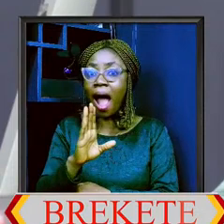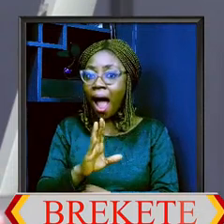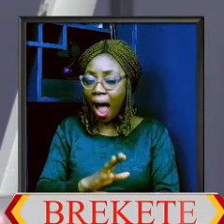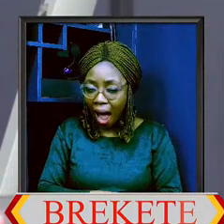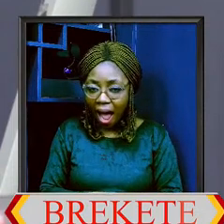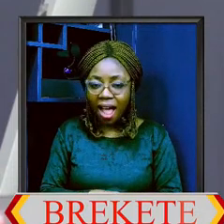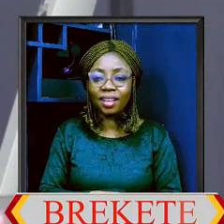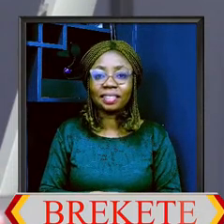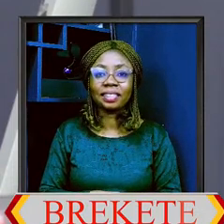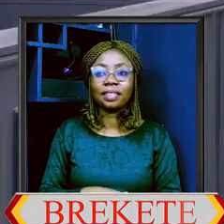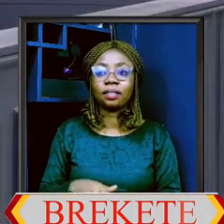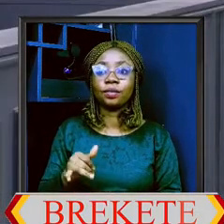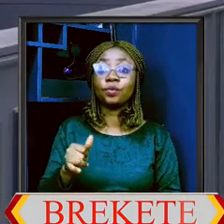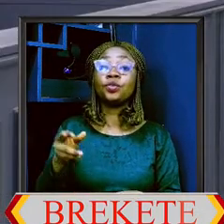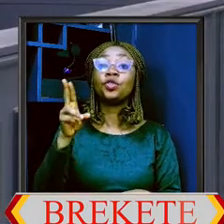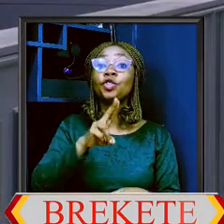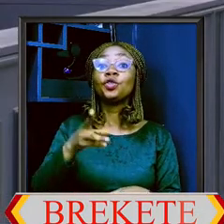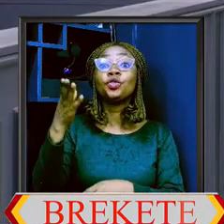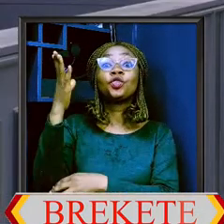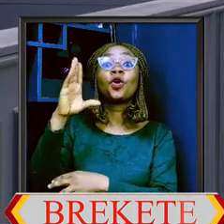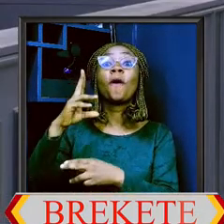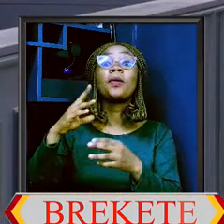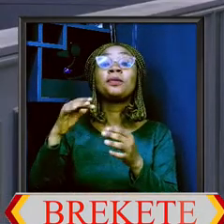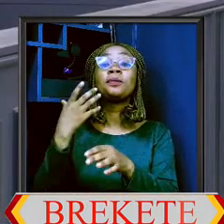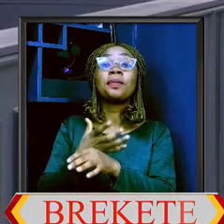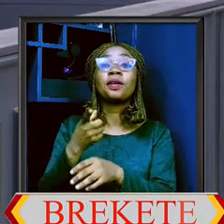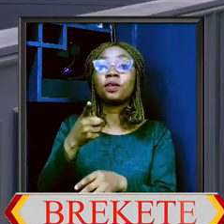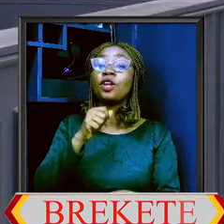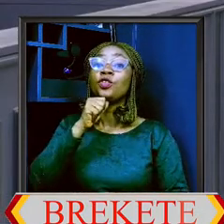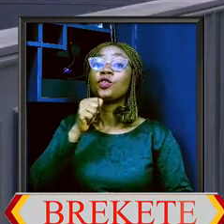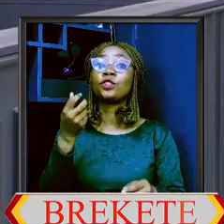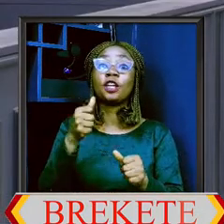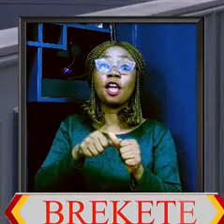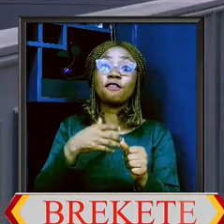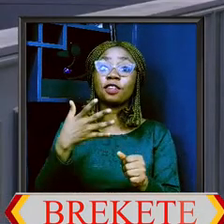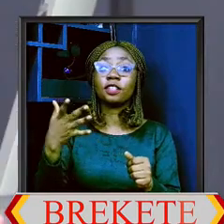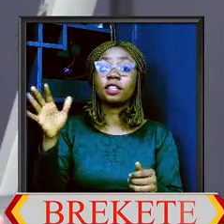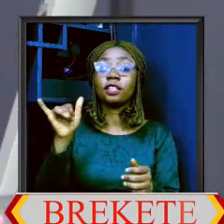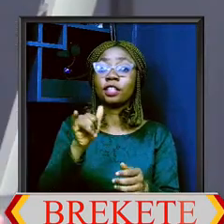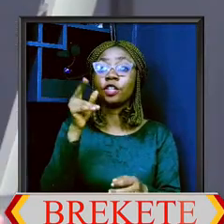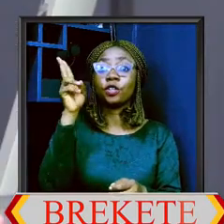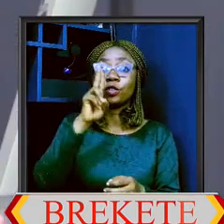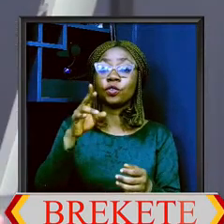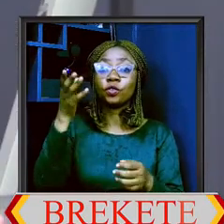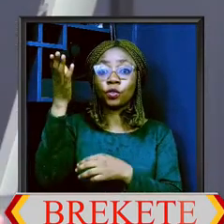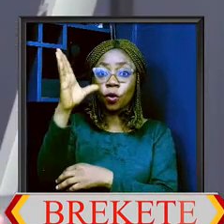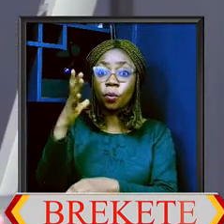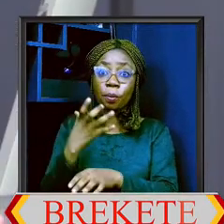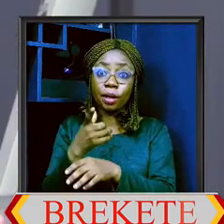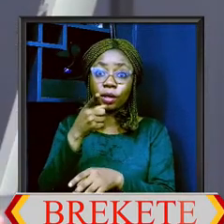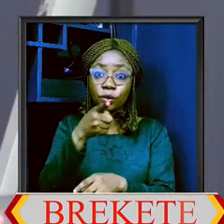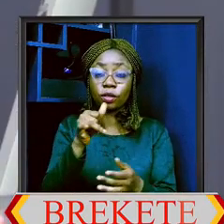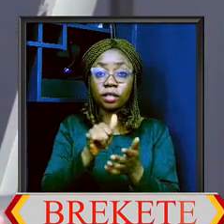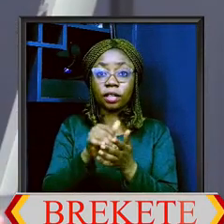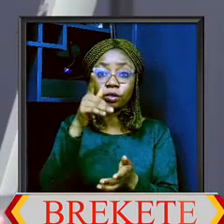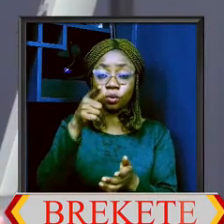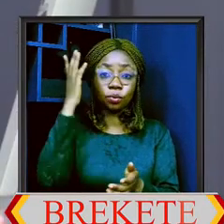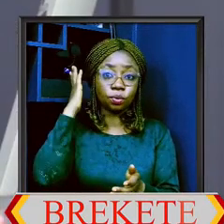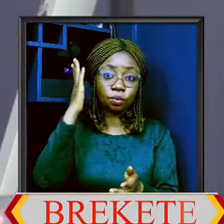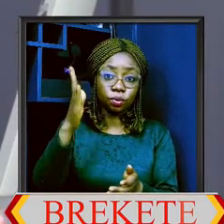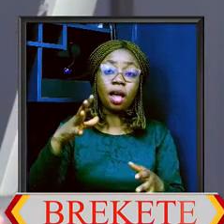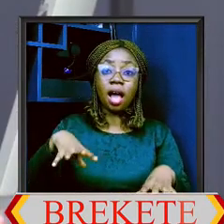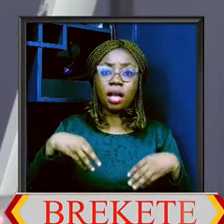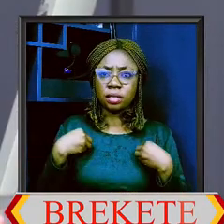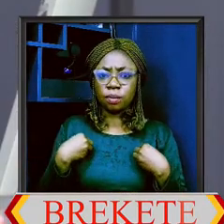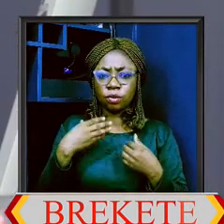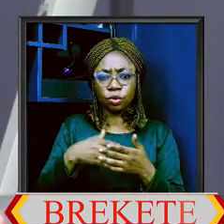hey take God beg you not be everything they go take God beg you way you go accept yes sir you get waiting they go do you see